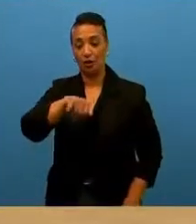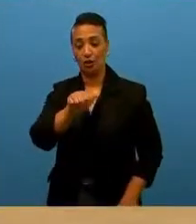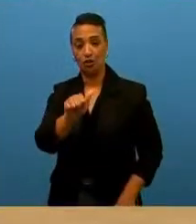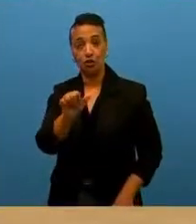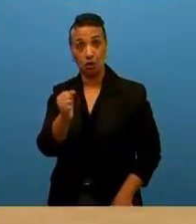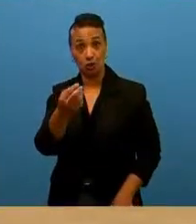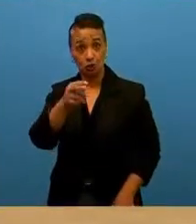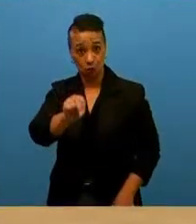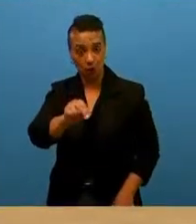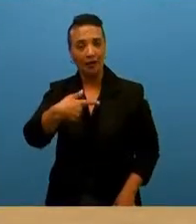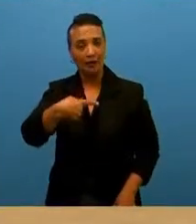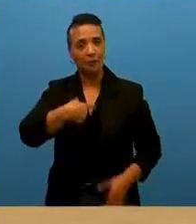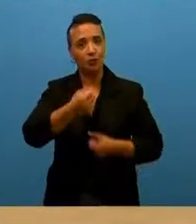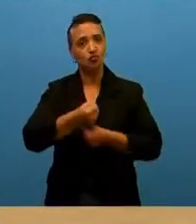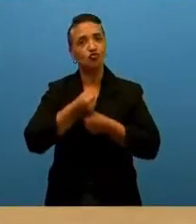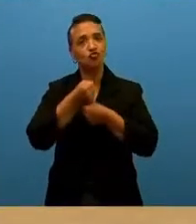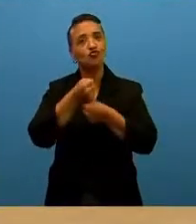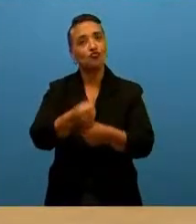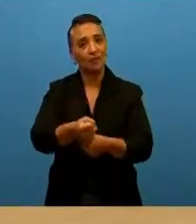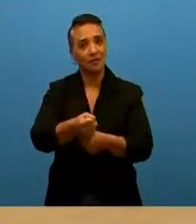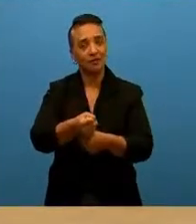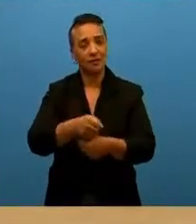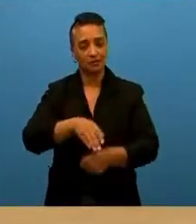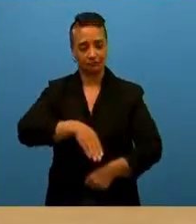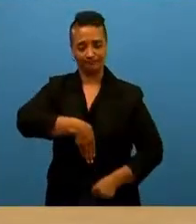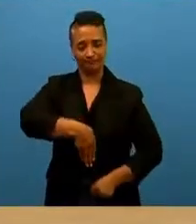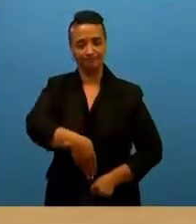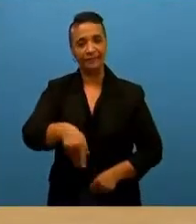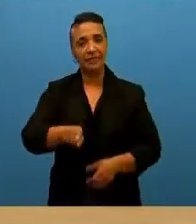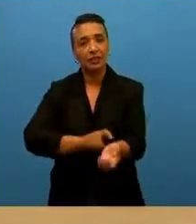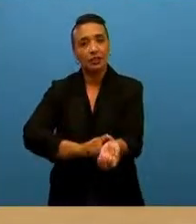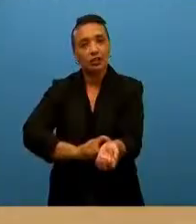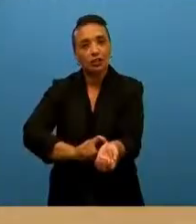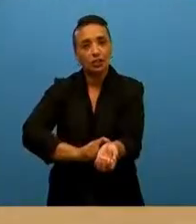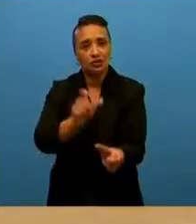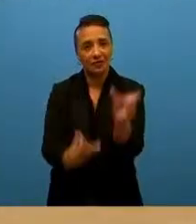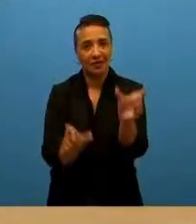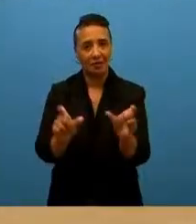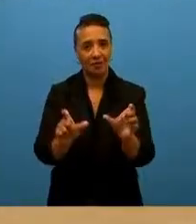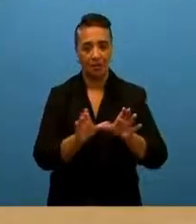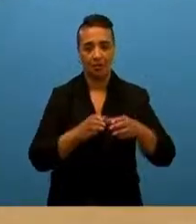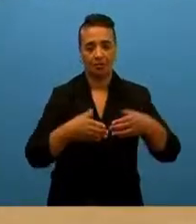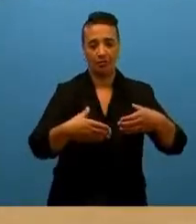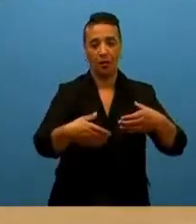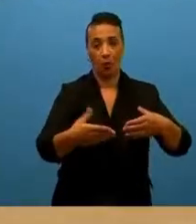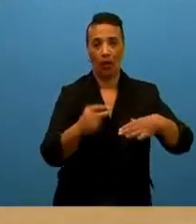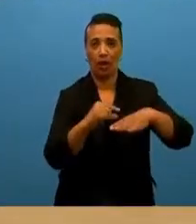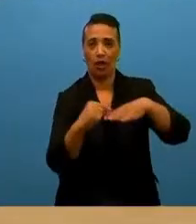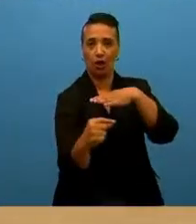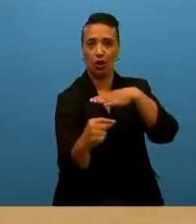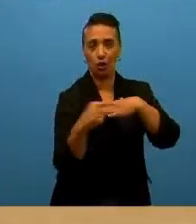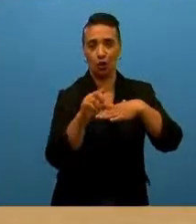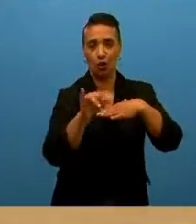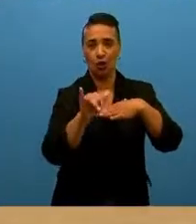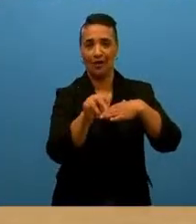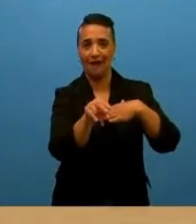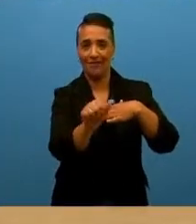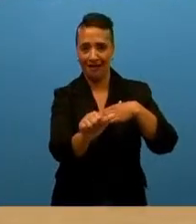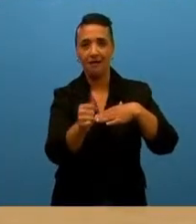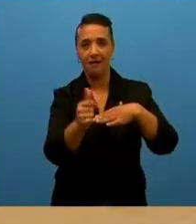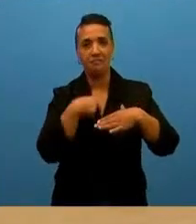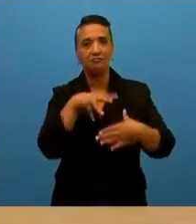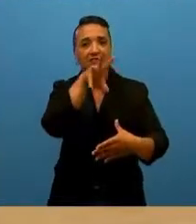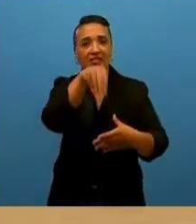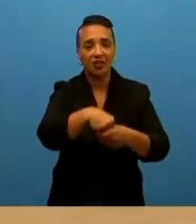speaking here as a member and representative of the Indigenous Persons Organization of Guyana. I belong to the Carina Talawayo